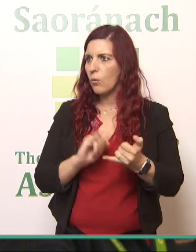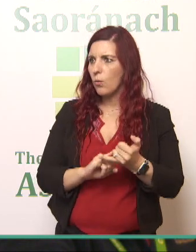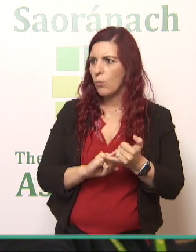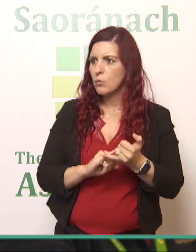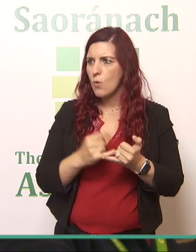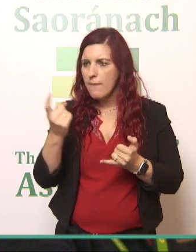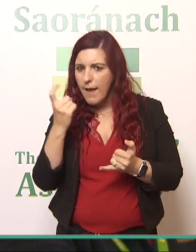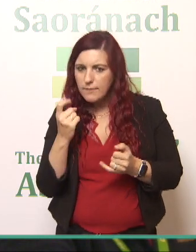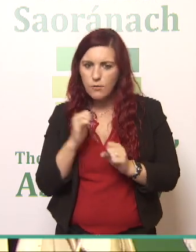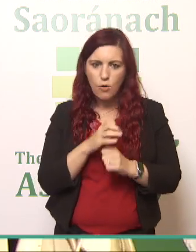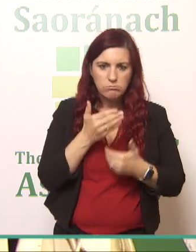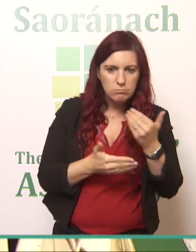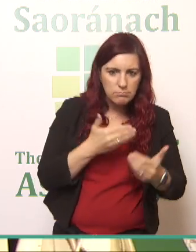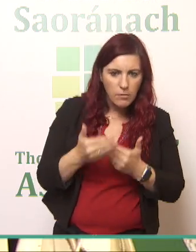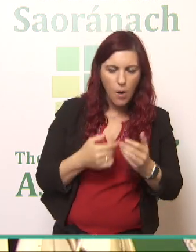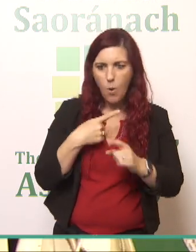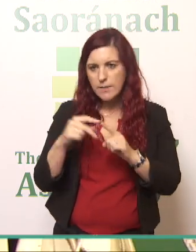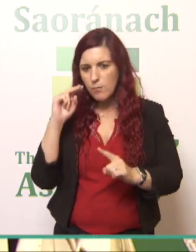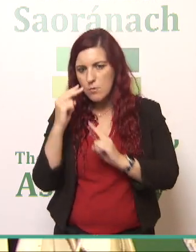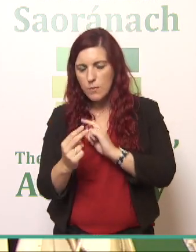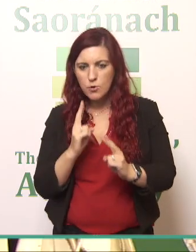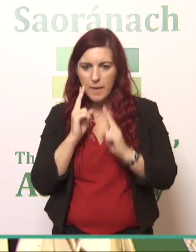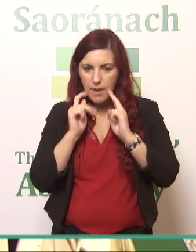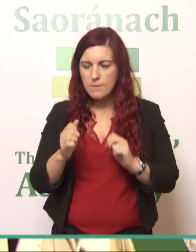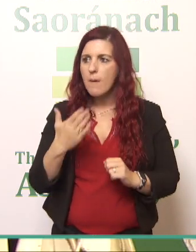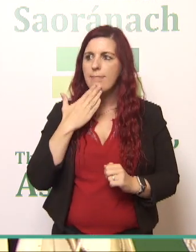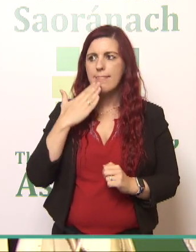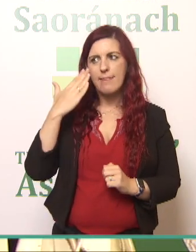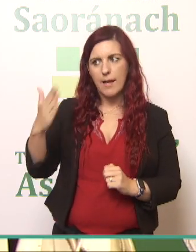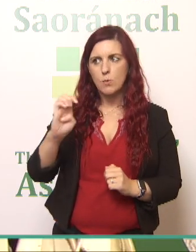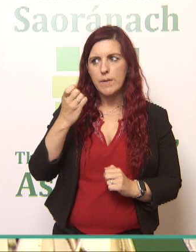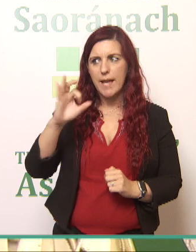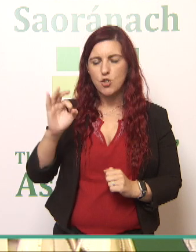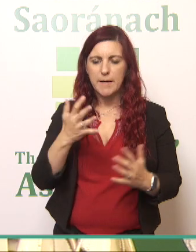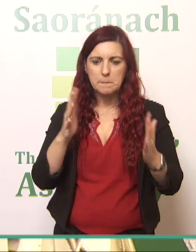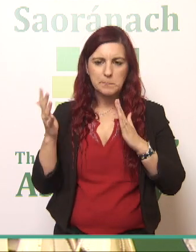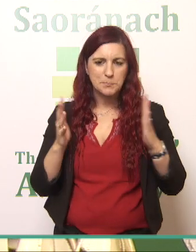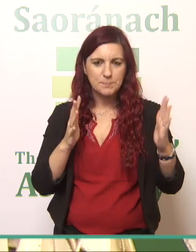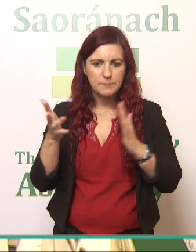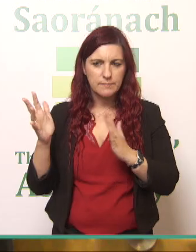what other aspects we should be thinking about in the planning as well. So thank you sincerely to the EAG.